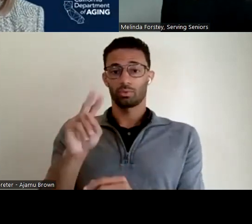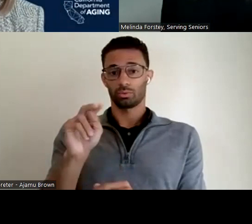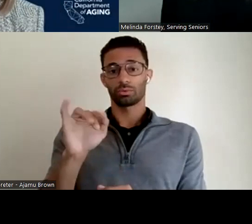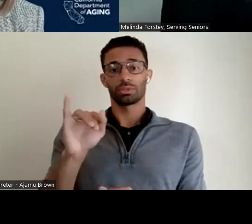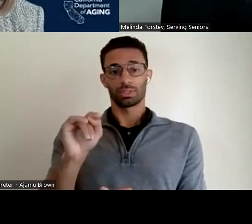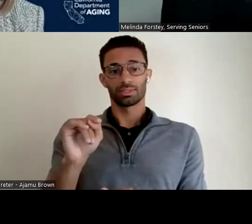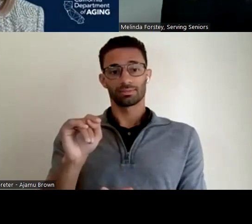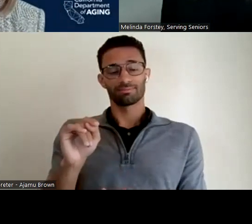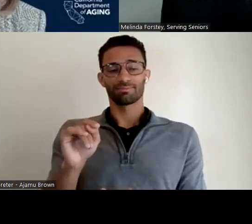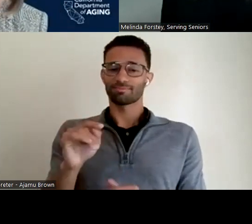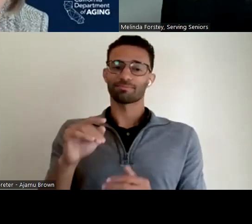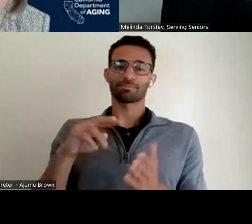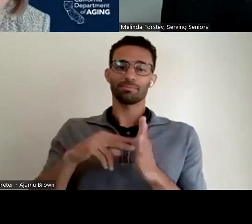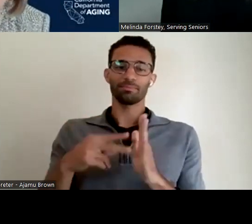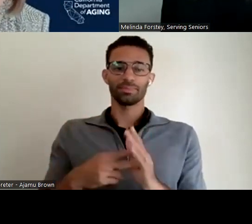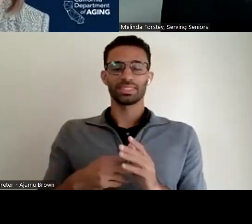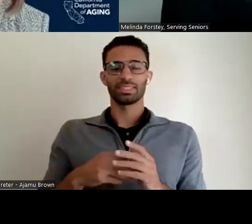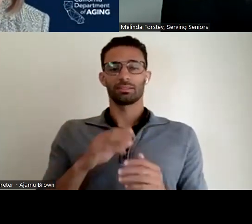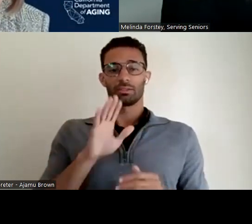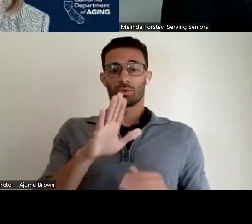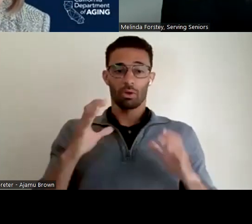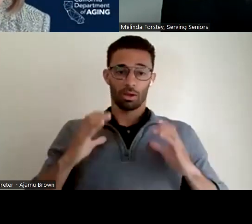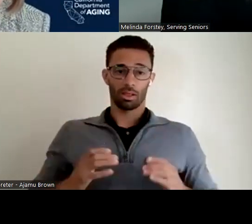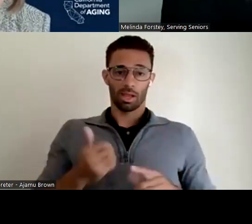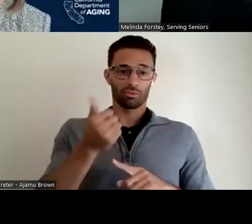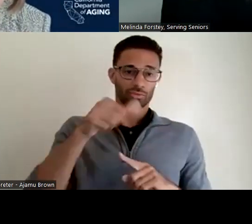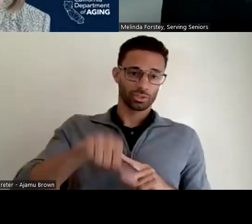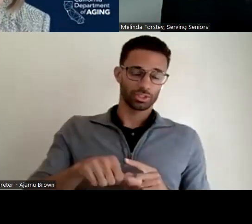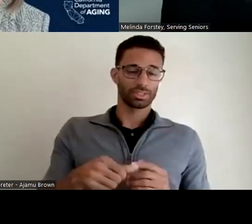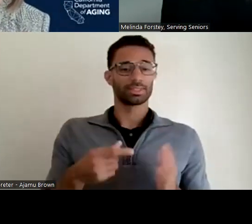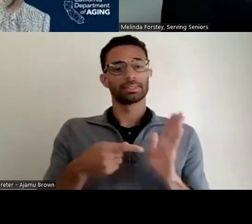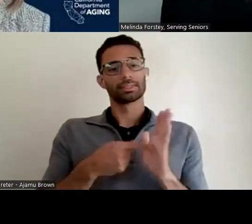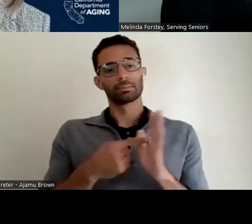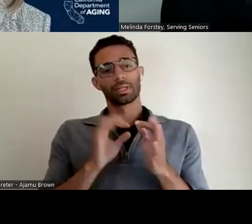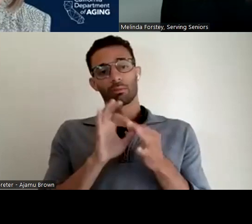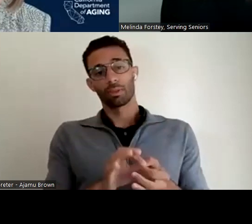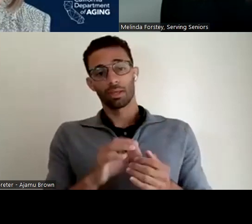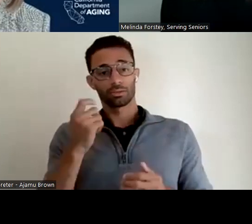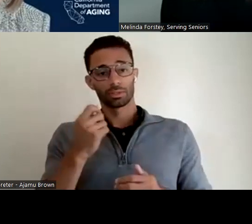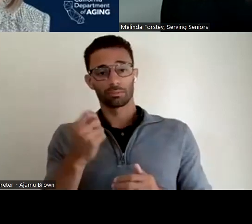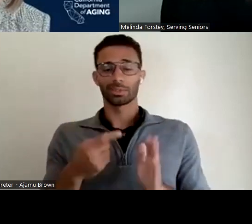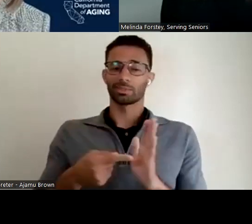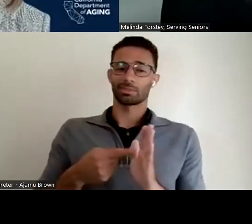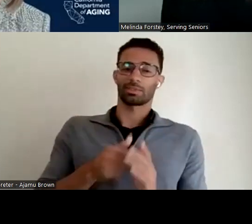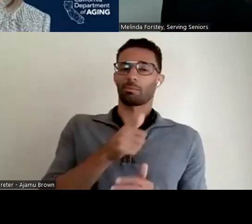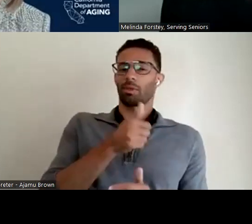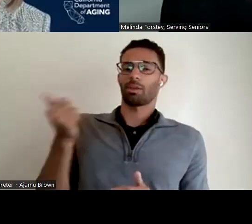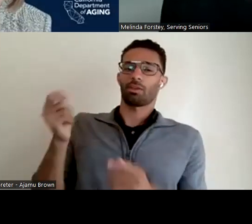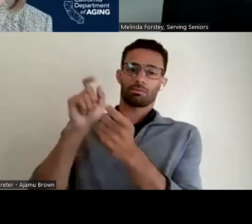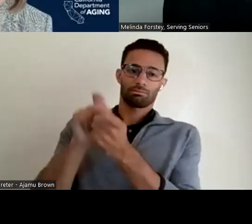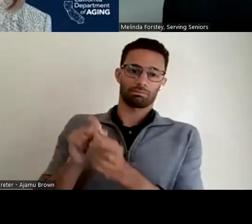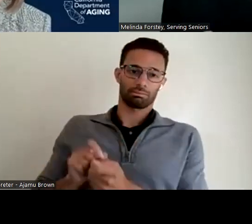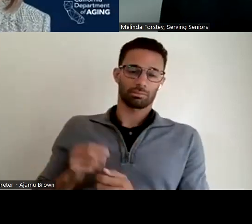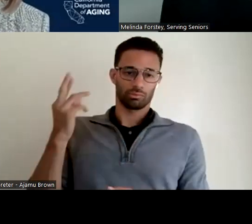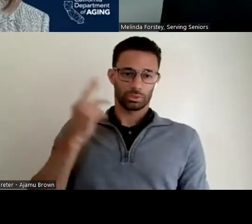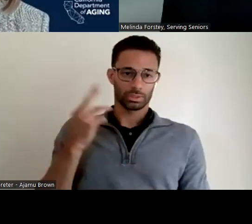your client got rejected, and that it might not have been the subsidy being paid, being used to pay the rent. And